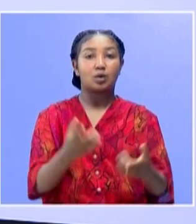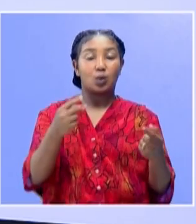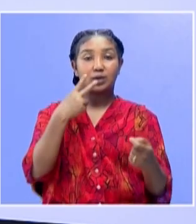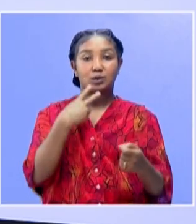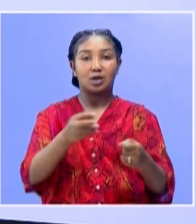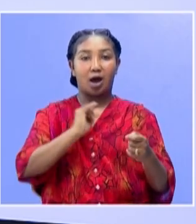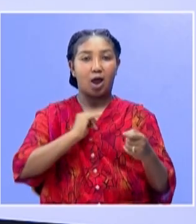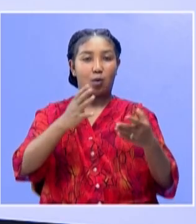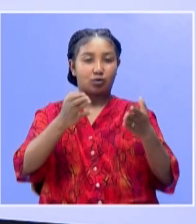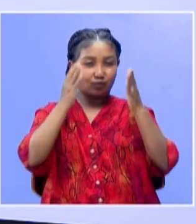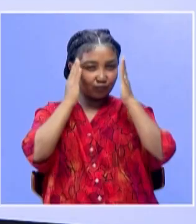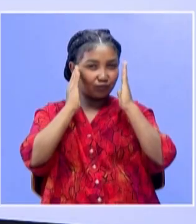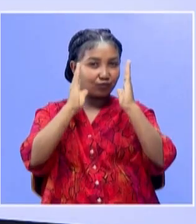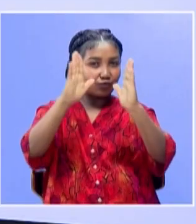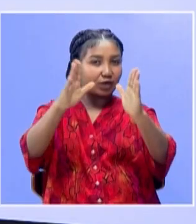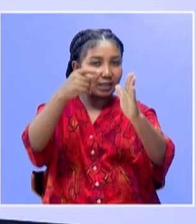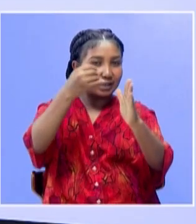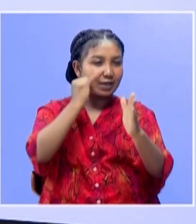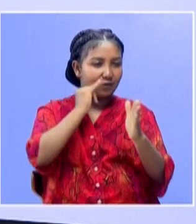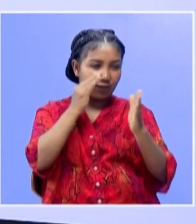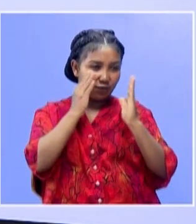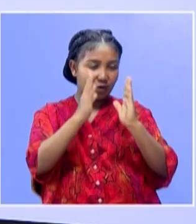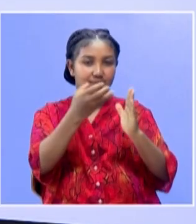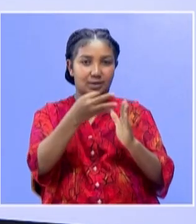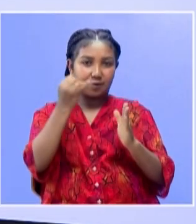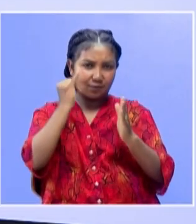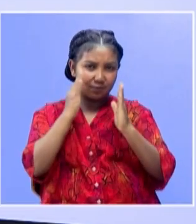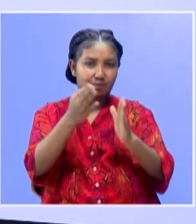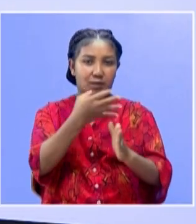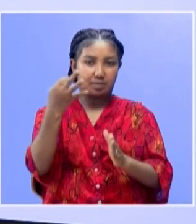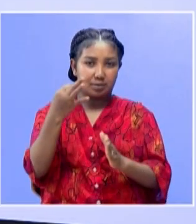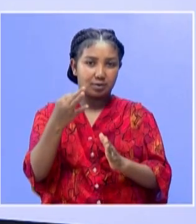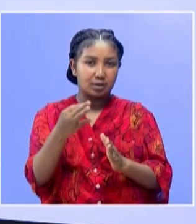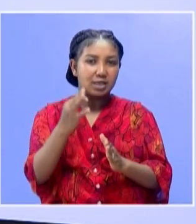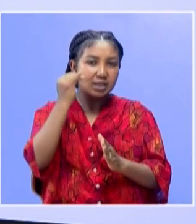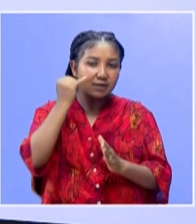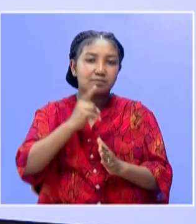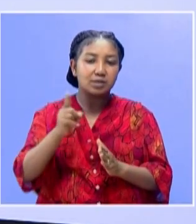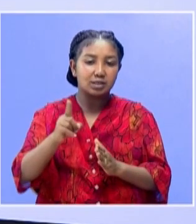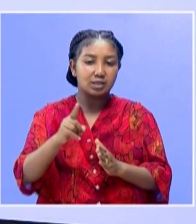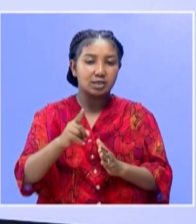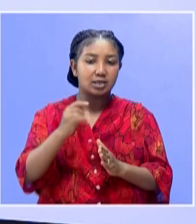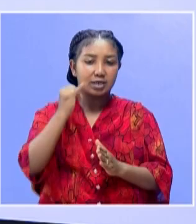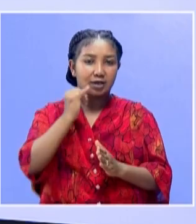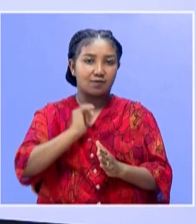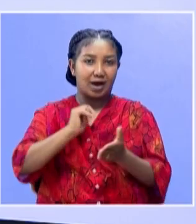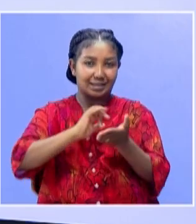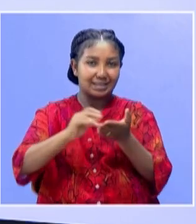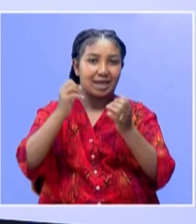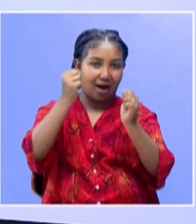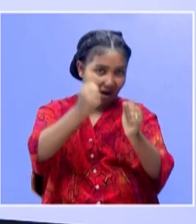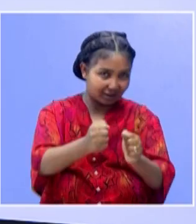see, I want you to focus on the if clause. Focus on the if clause. What's our if clause here? If I study